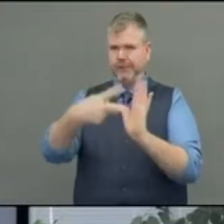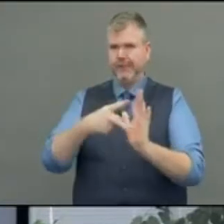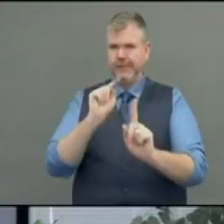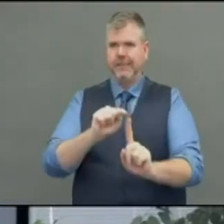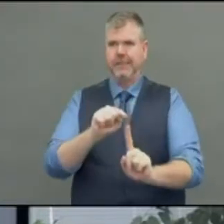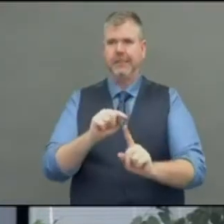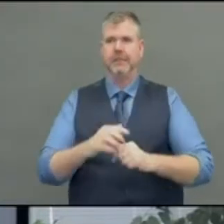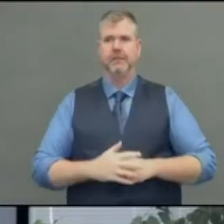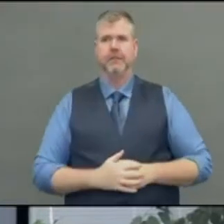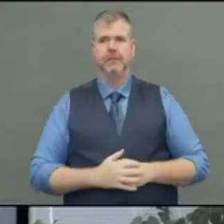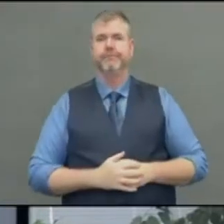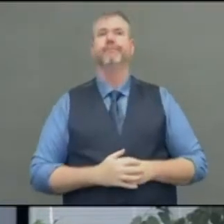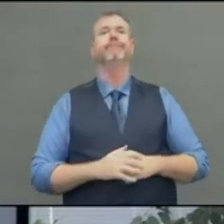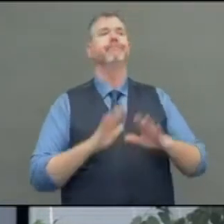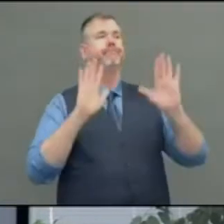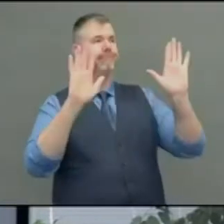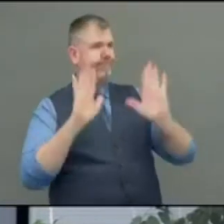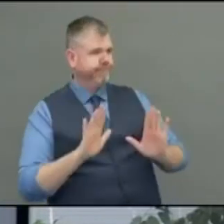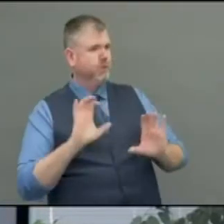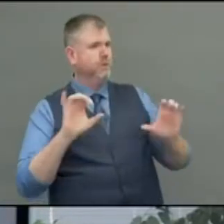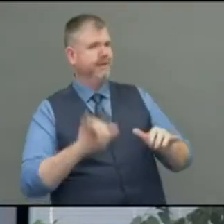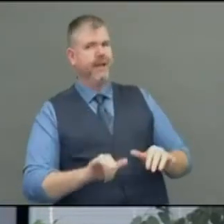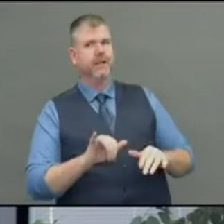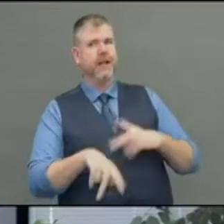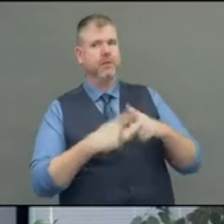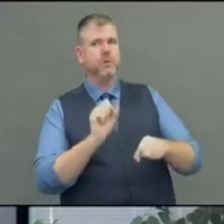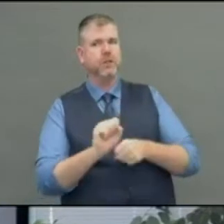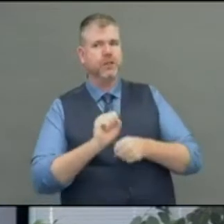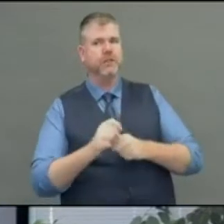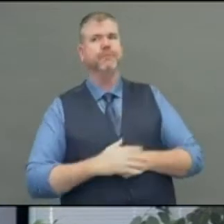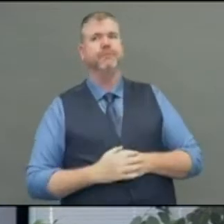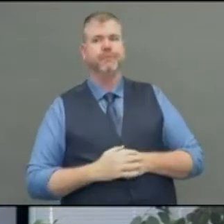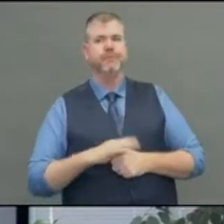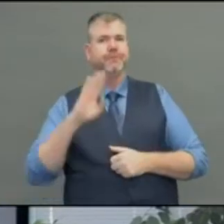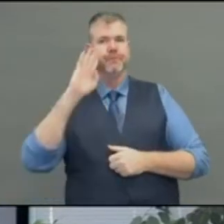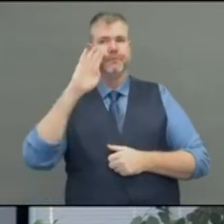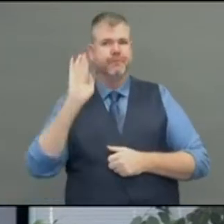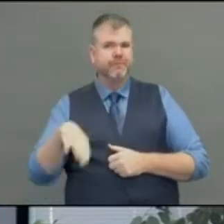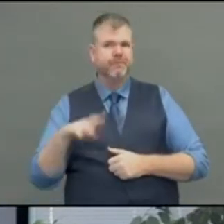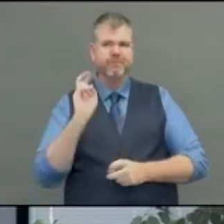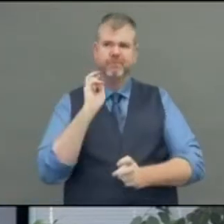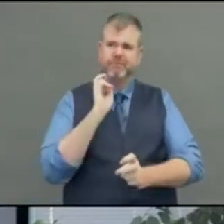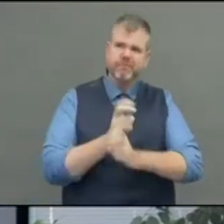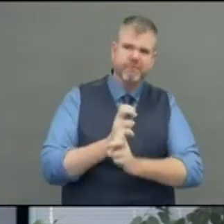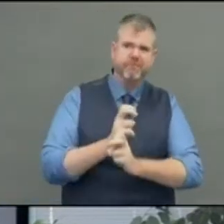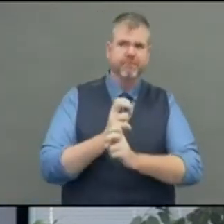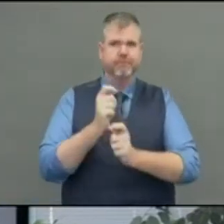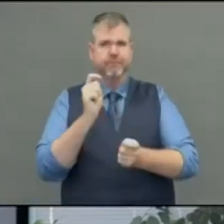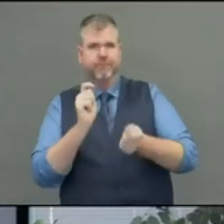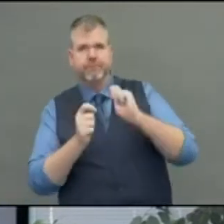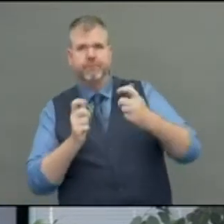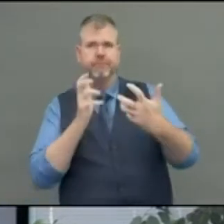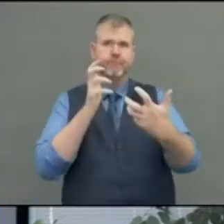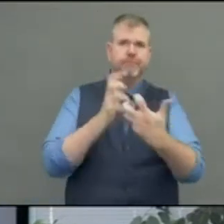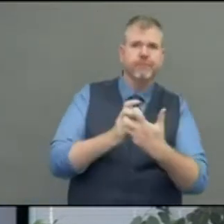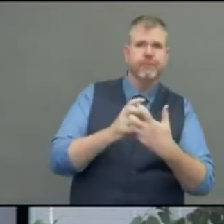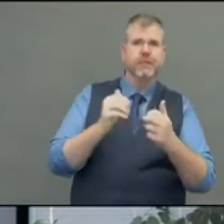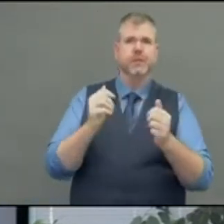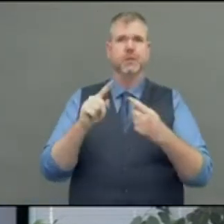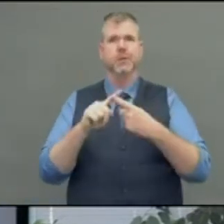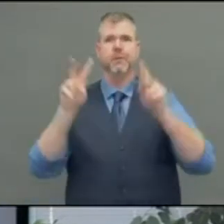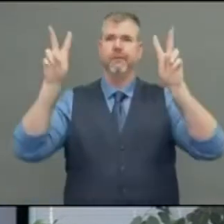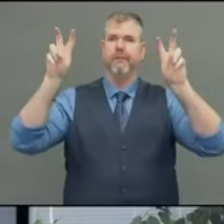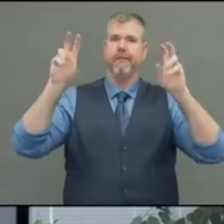it does take a lot to adapt to a new normal, and I'm glad that we continue and you're also continuing to provide services